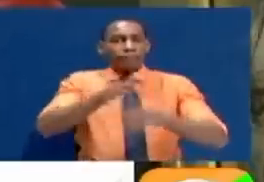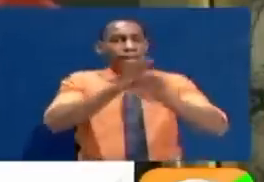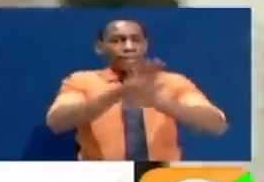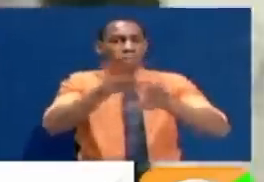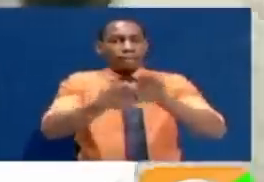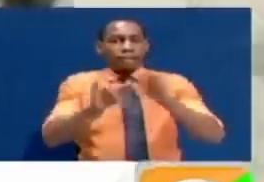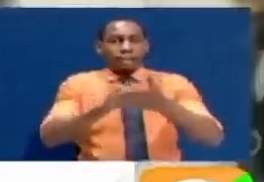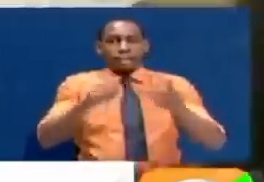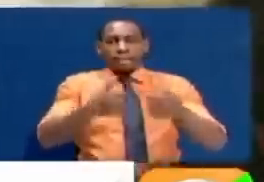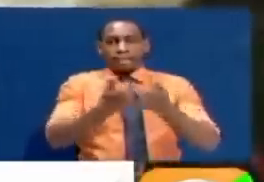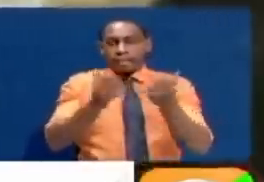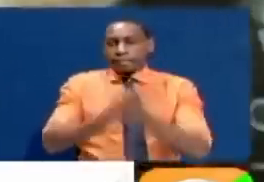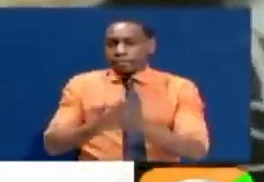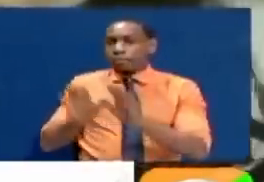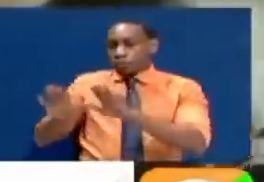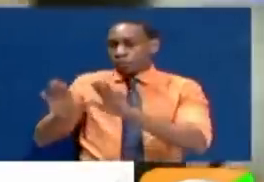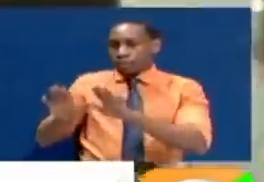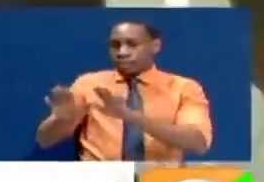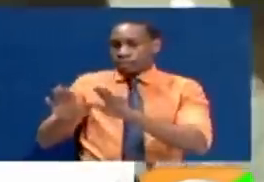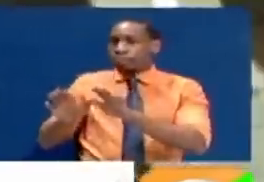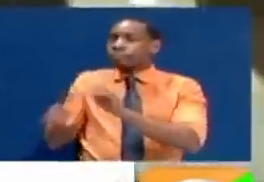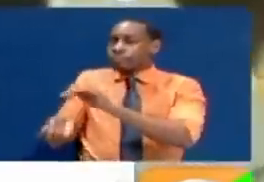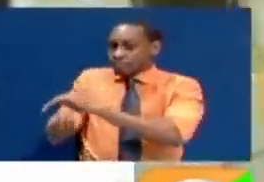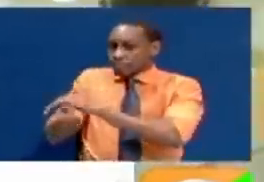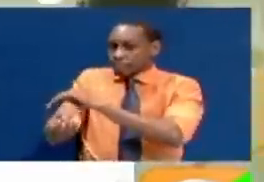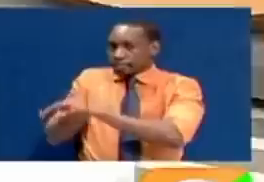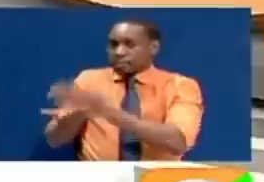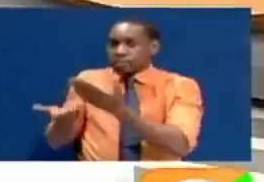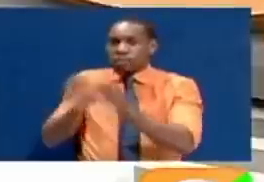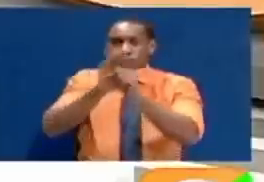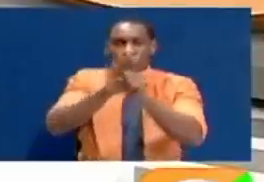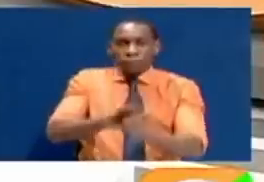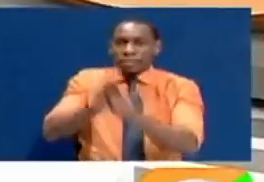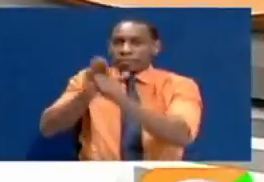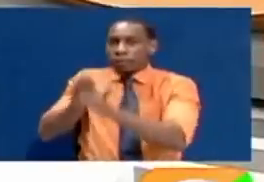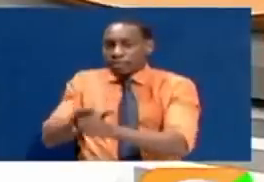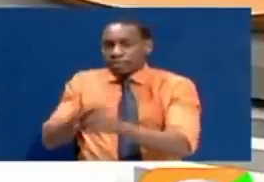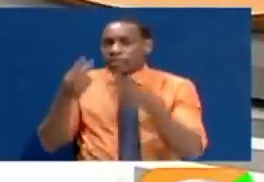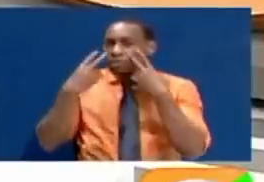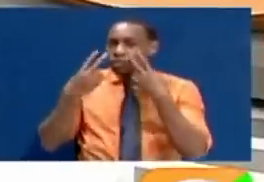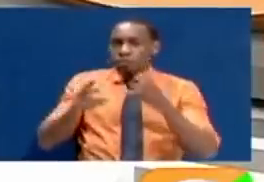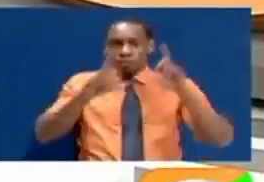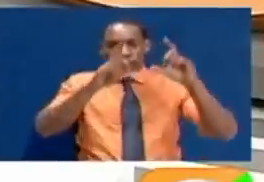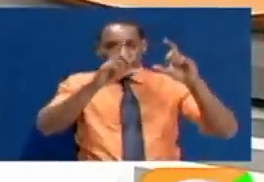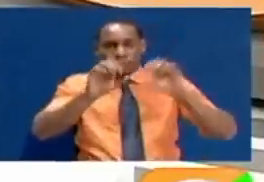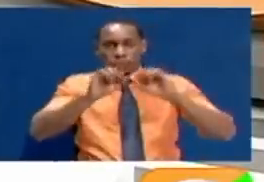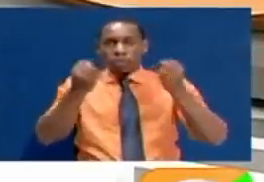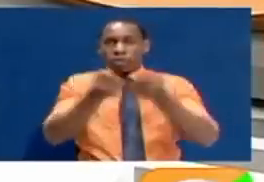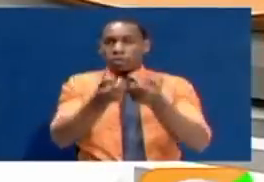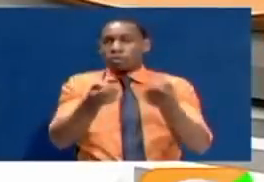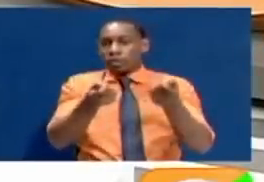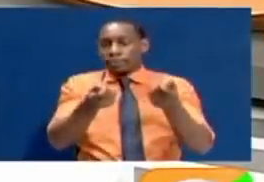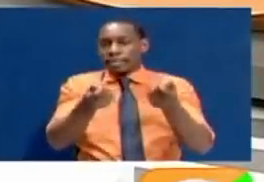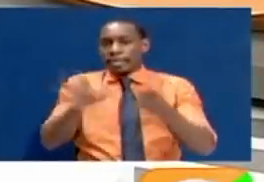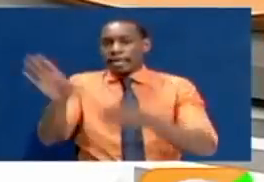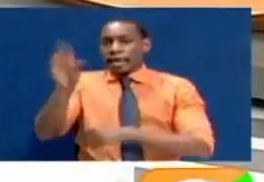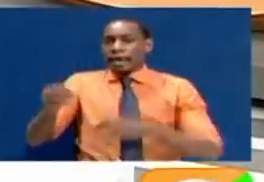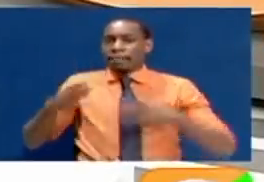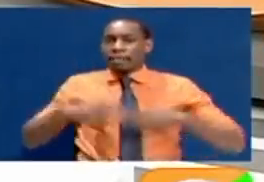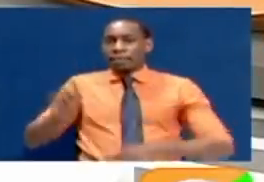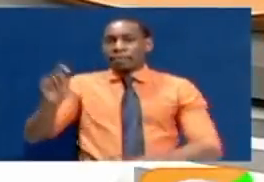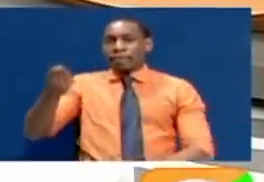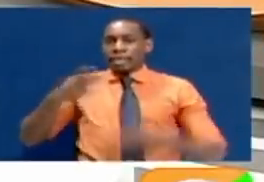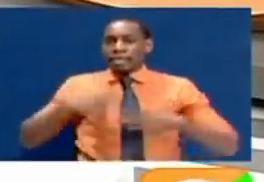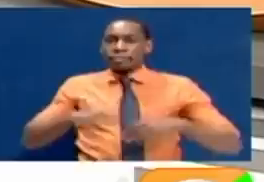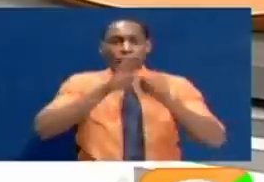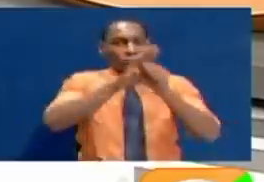Yeah, Chris, describe for us. Was it, were you harassed by the locals? We saw pictures on social media, Africans, Kenyans